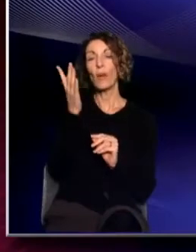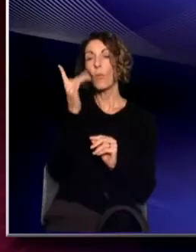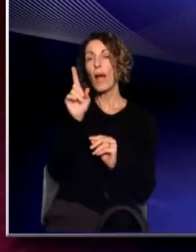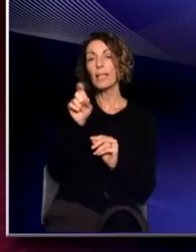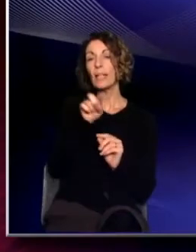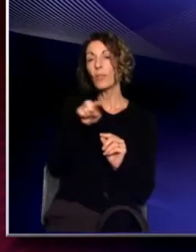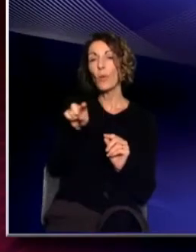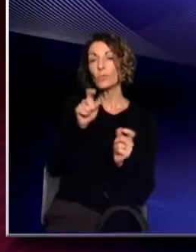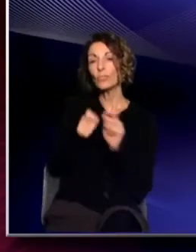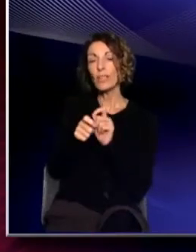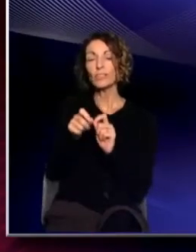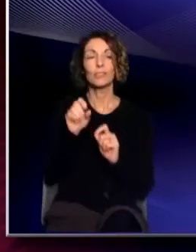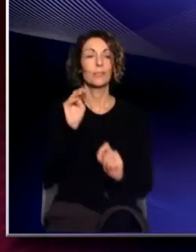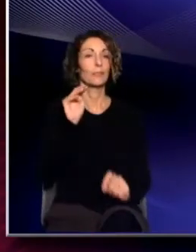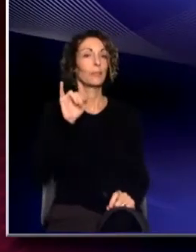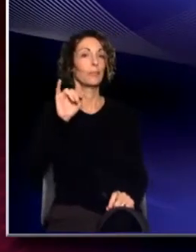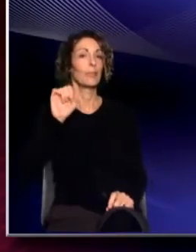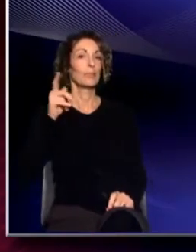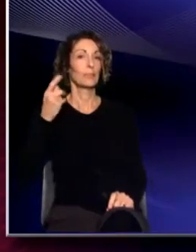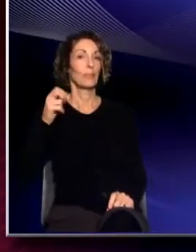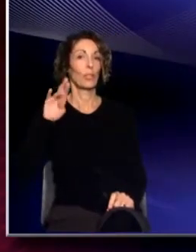changes? So